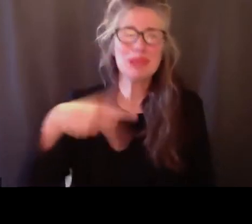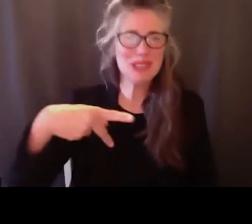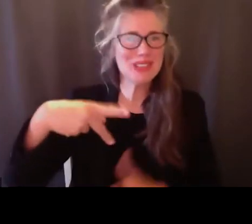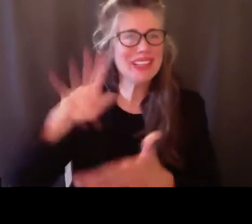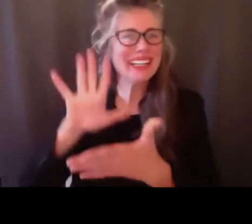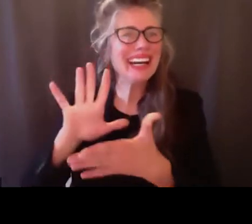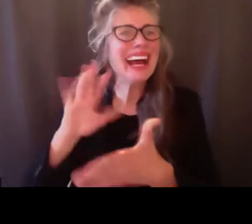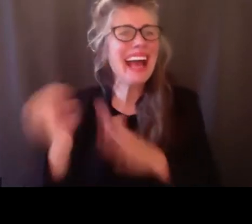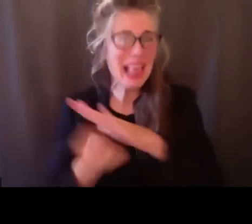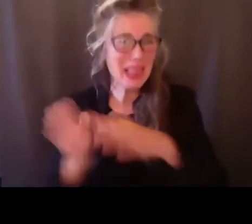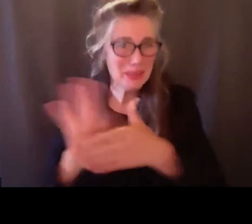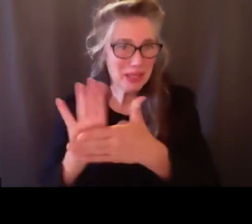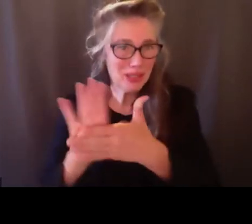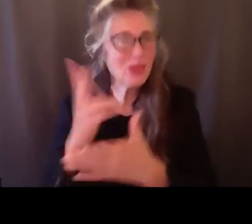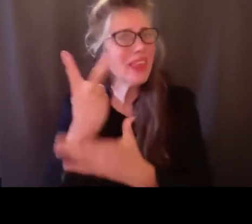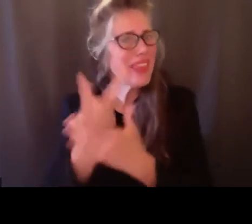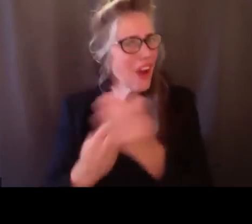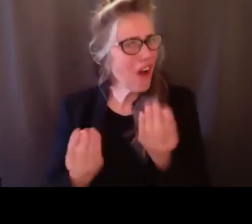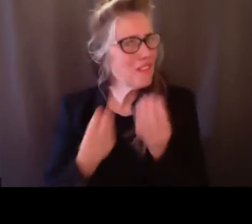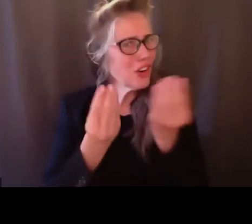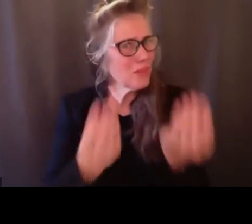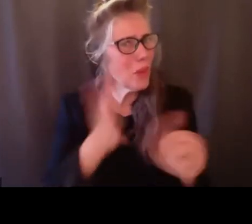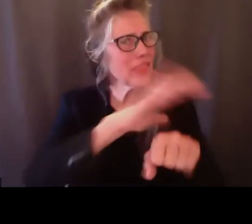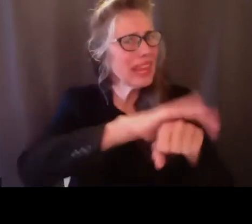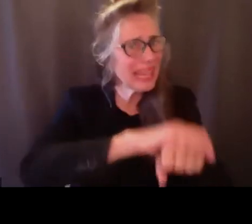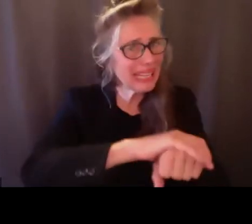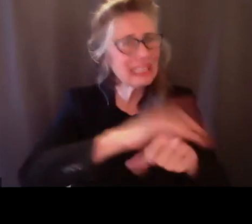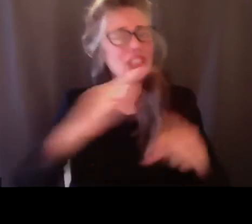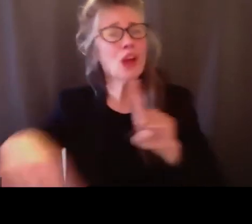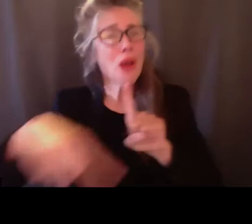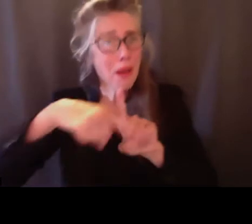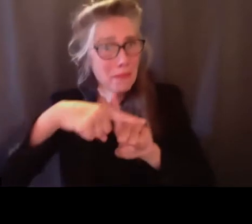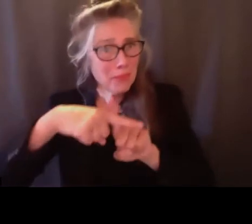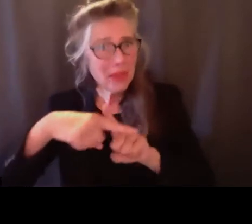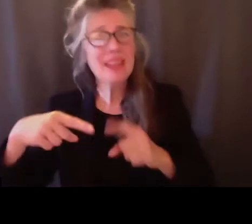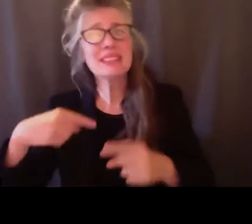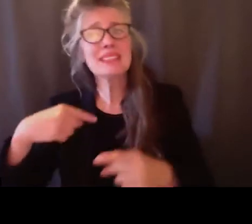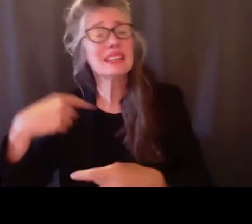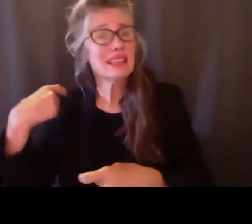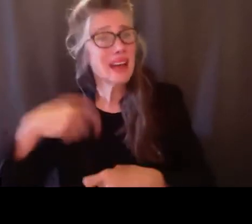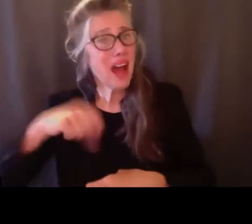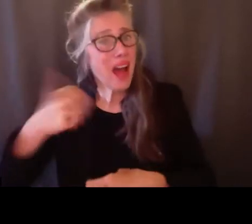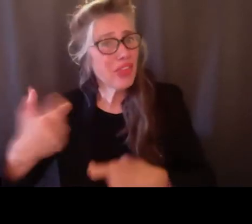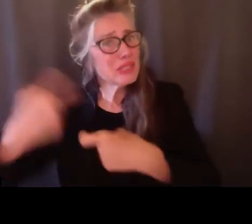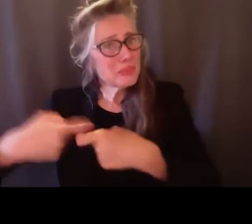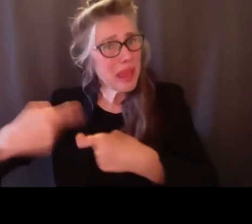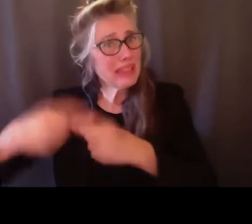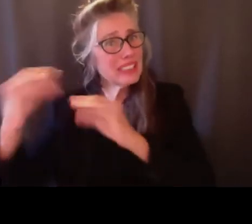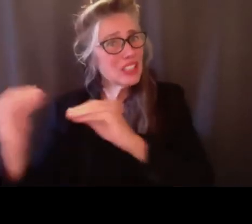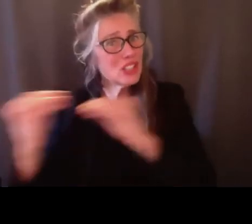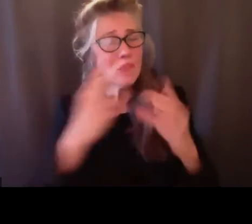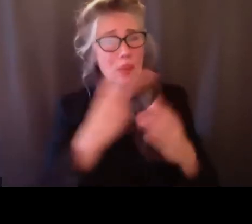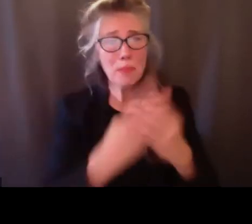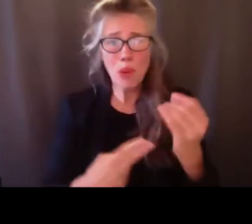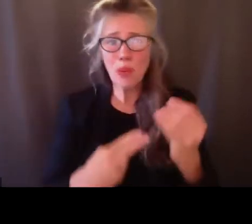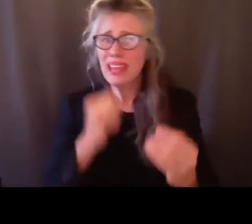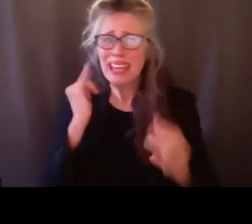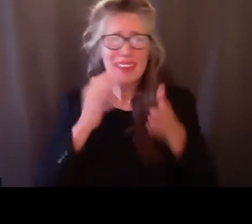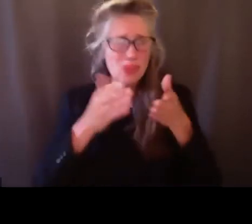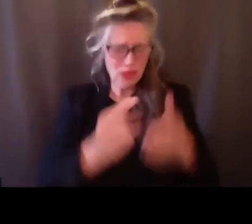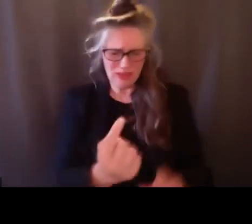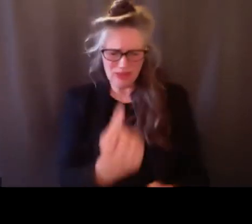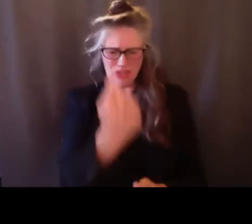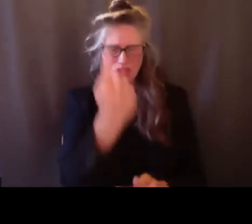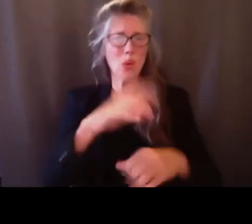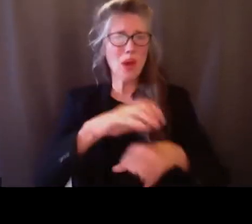instruction, dual immersion as options, so all families are served. By not leaving one track in English, only providing a transfer